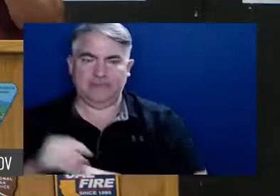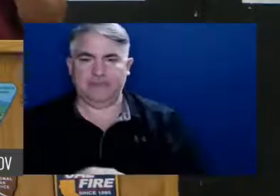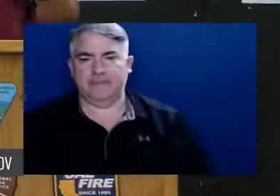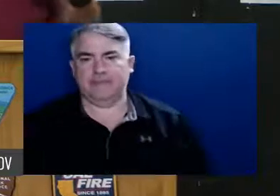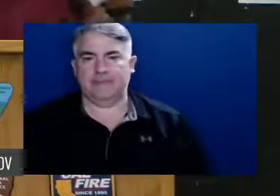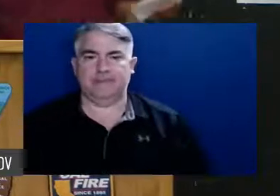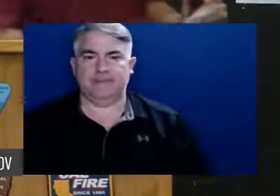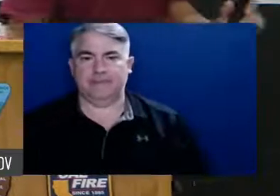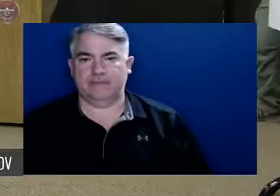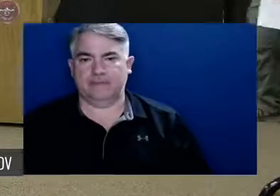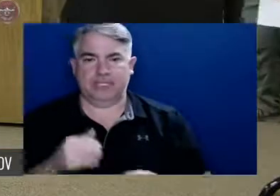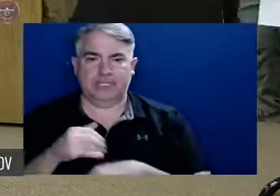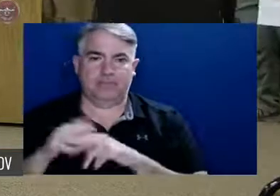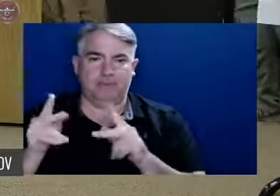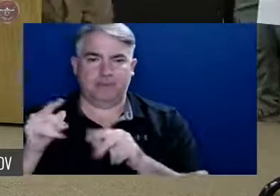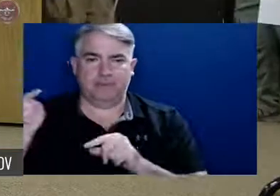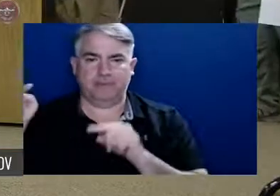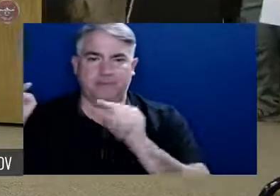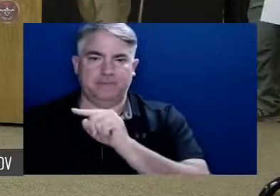Thank you.